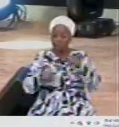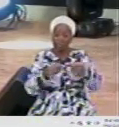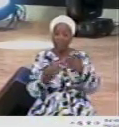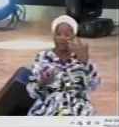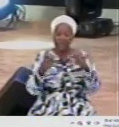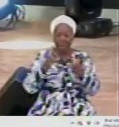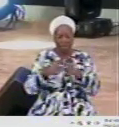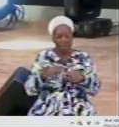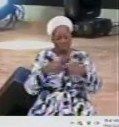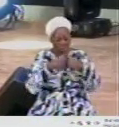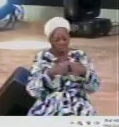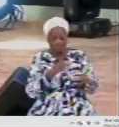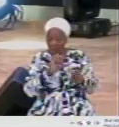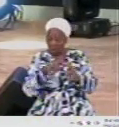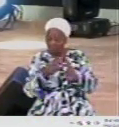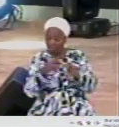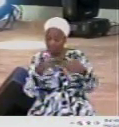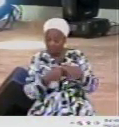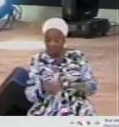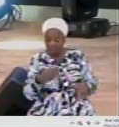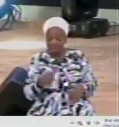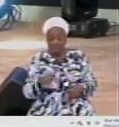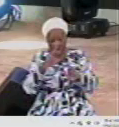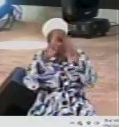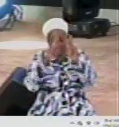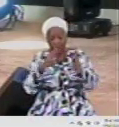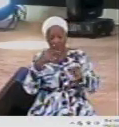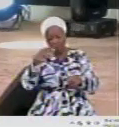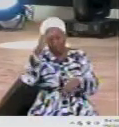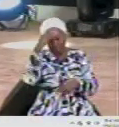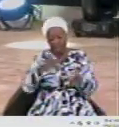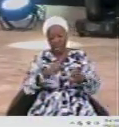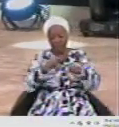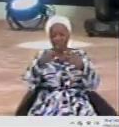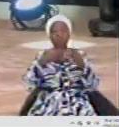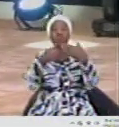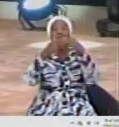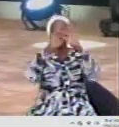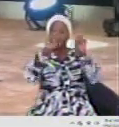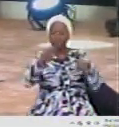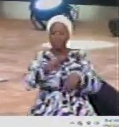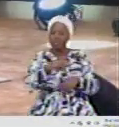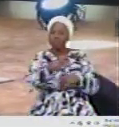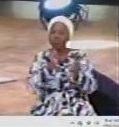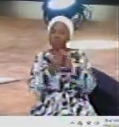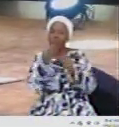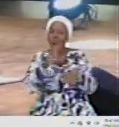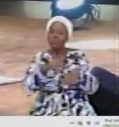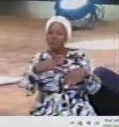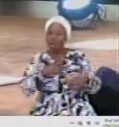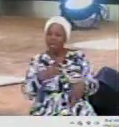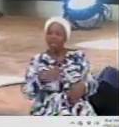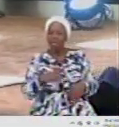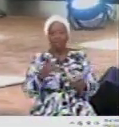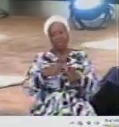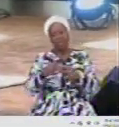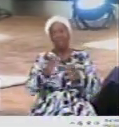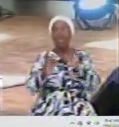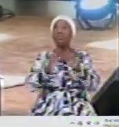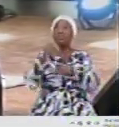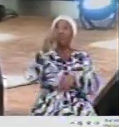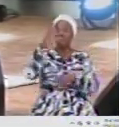here and go to heaven, that's where you stand. It says he gave the Holy Ghost, the Holy